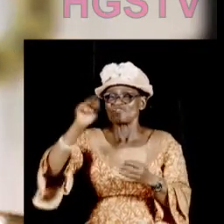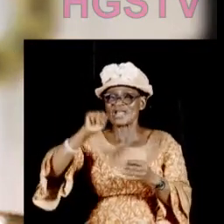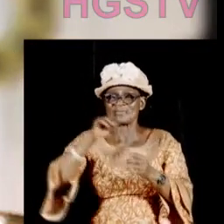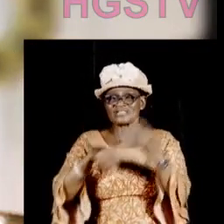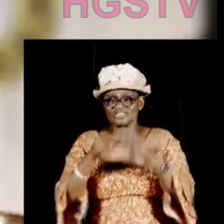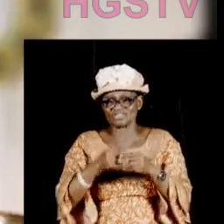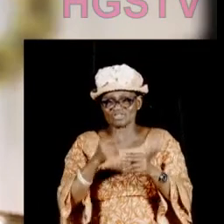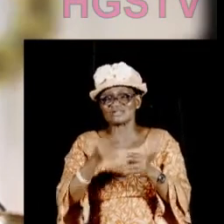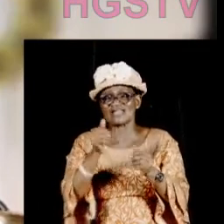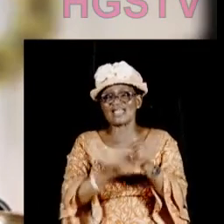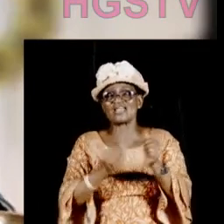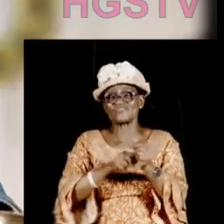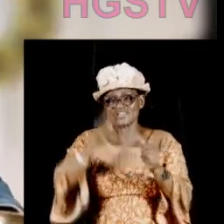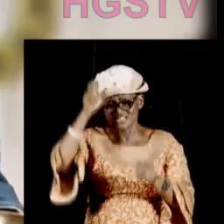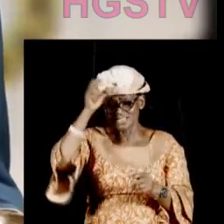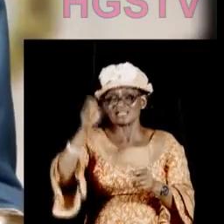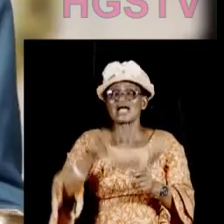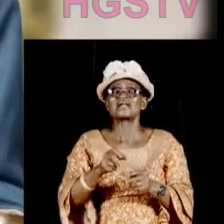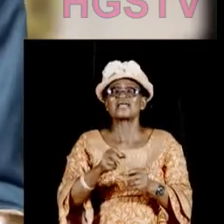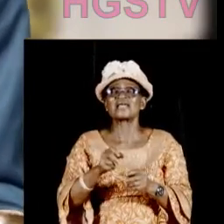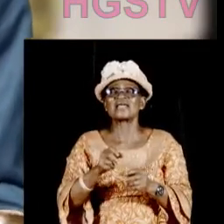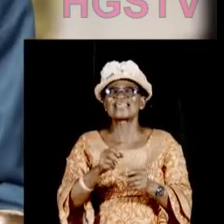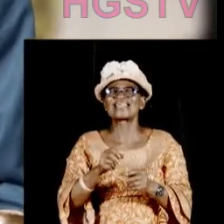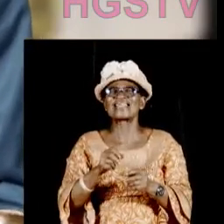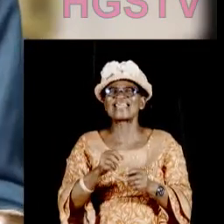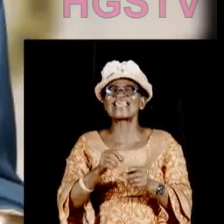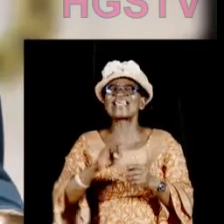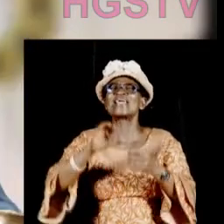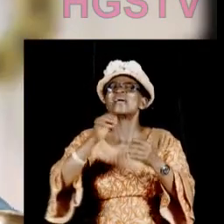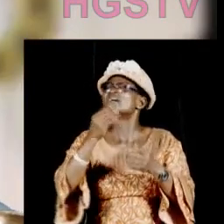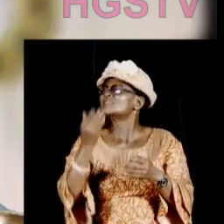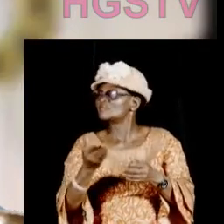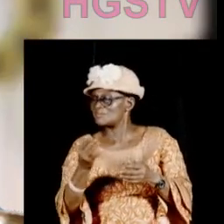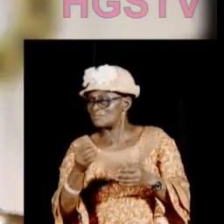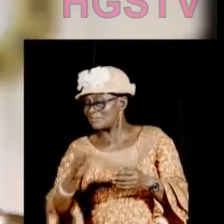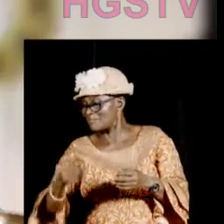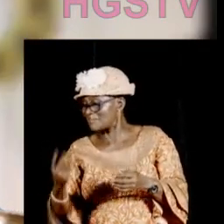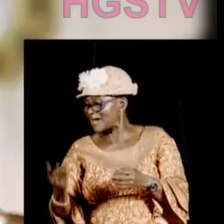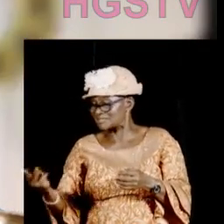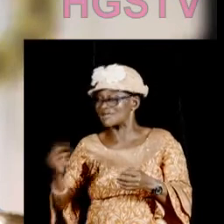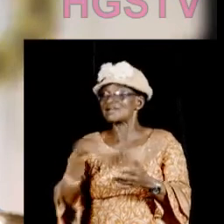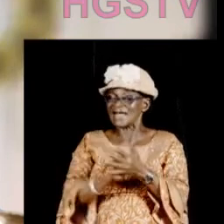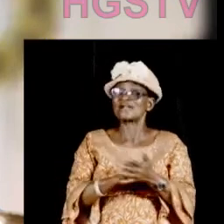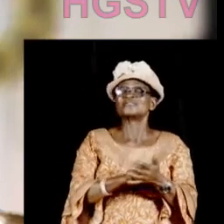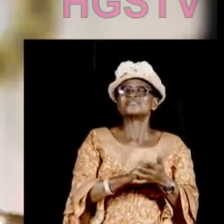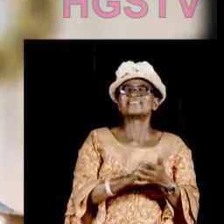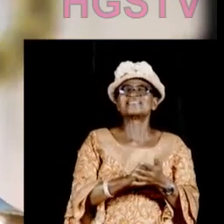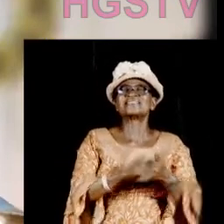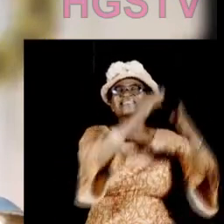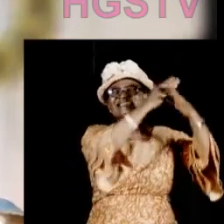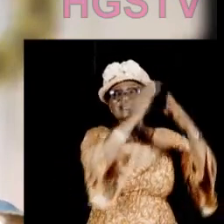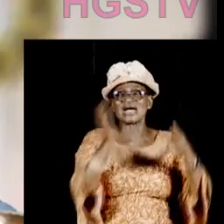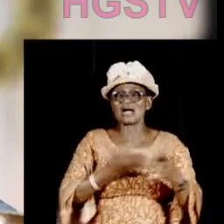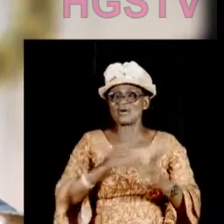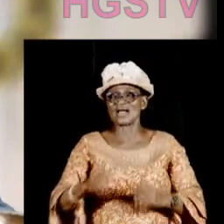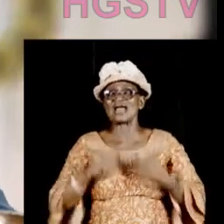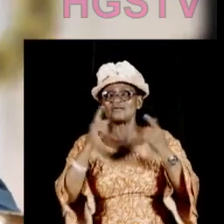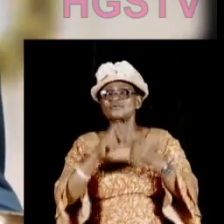Every satanic enclave that has stagnated our lives from moving to